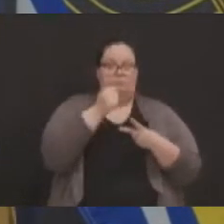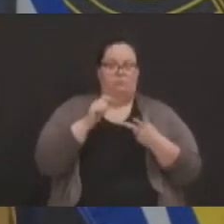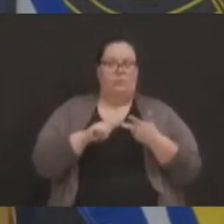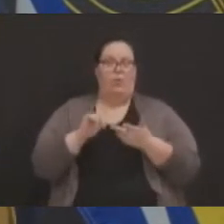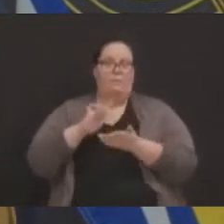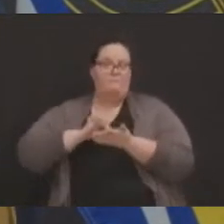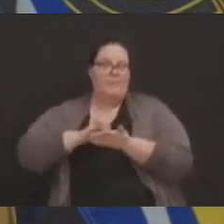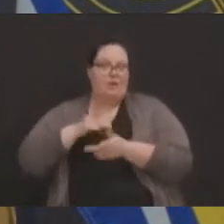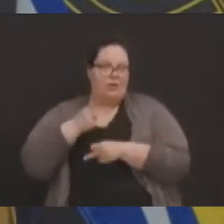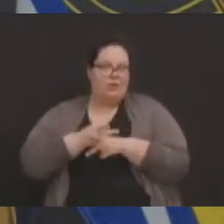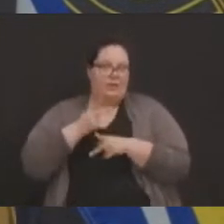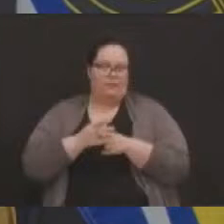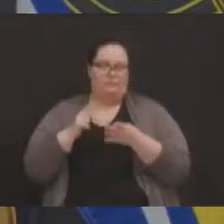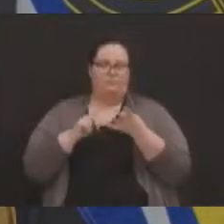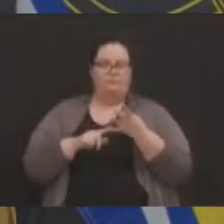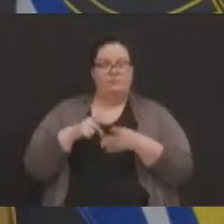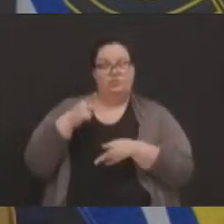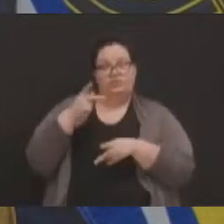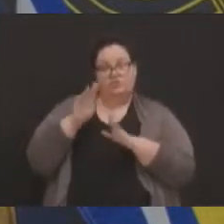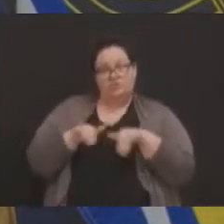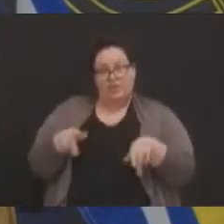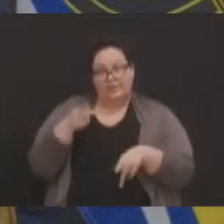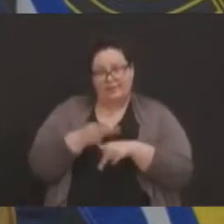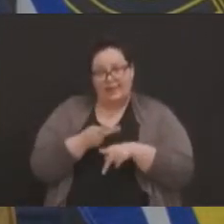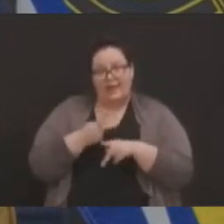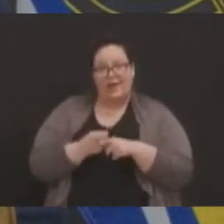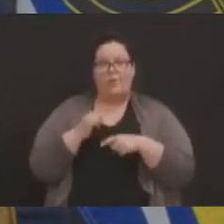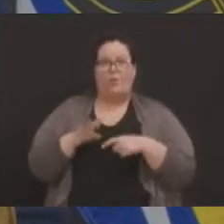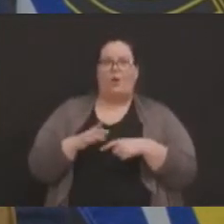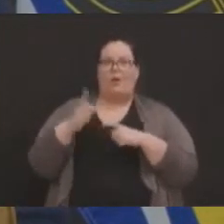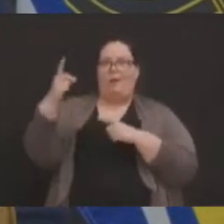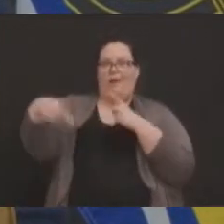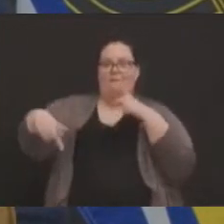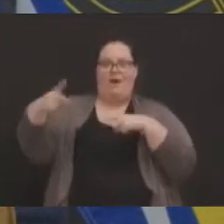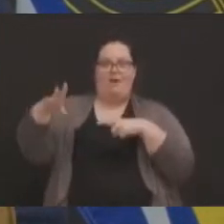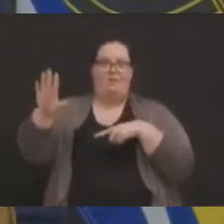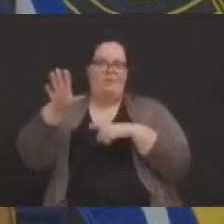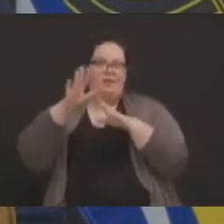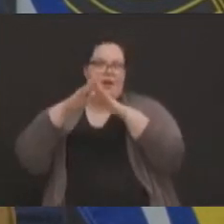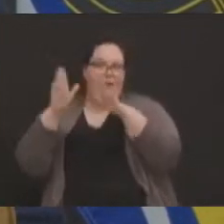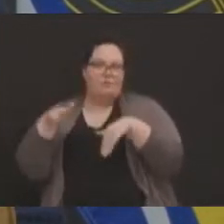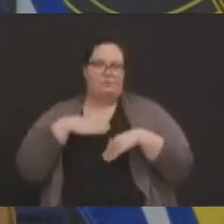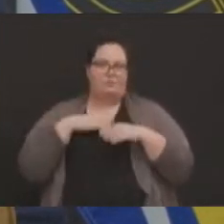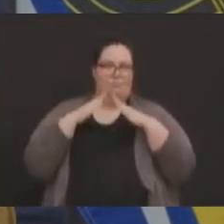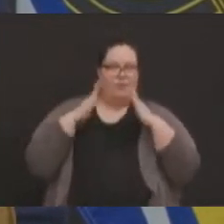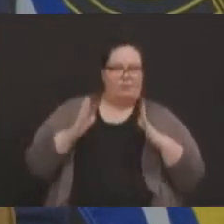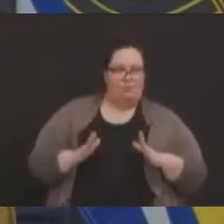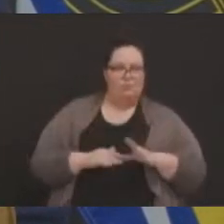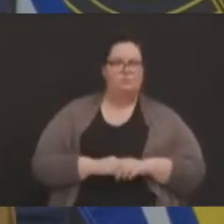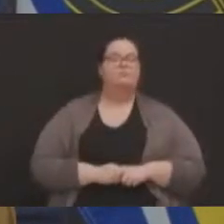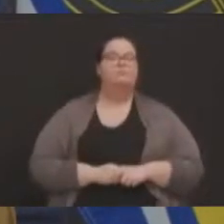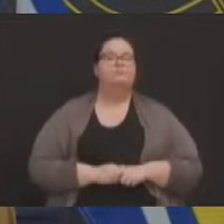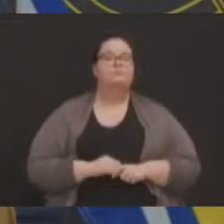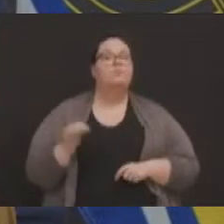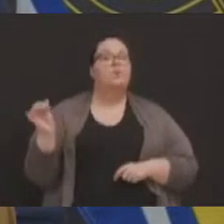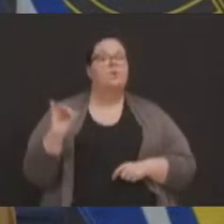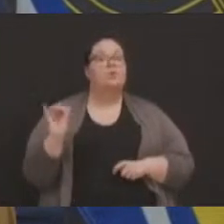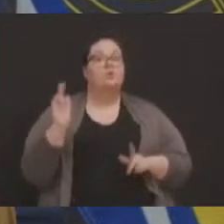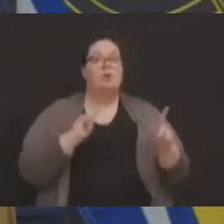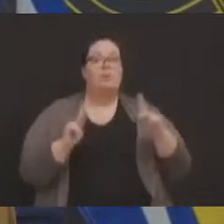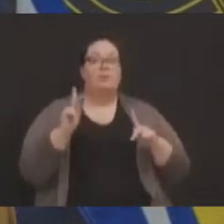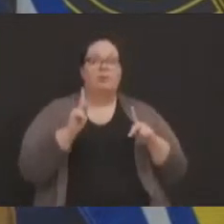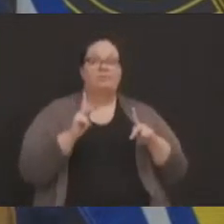school have to do work isolation. These travelers must now submit to mandatory weekly COVID-19